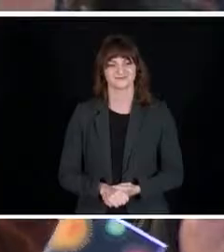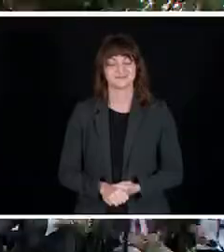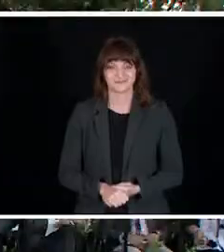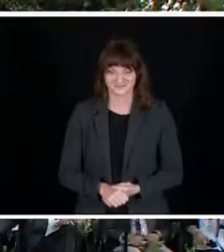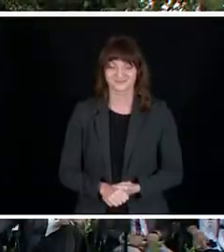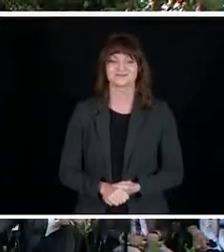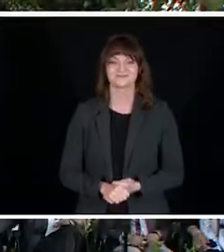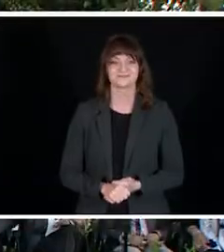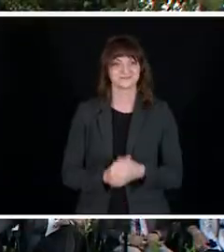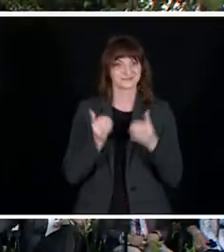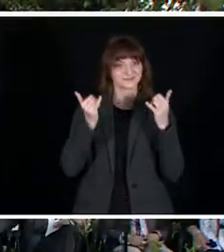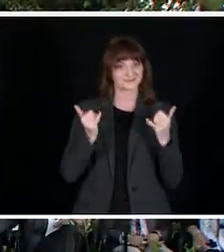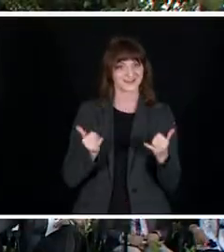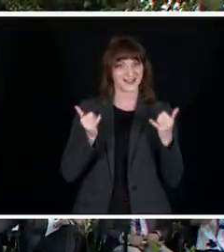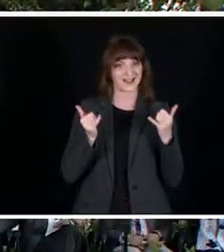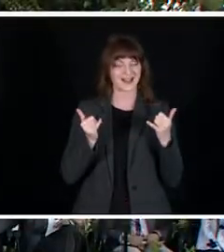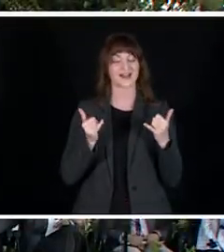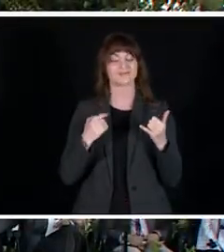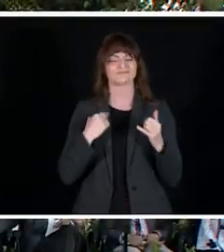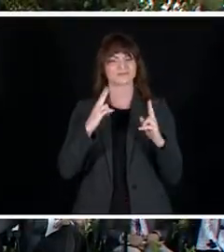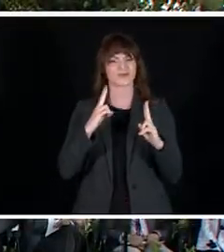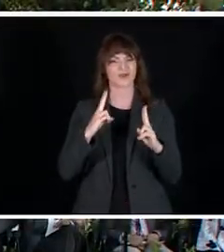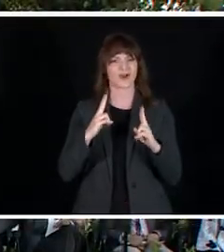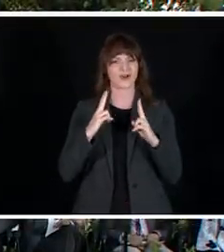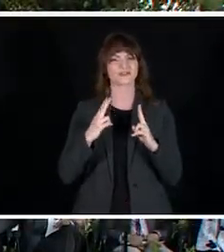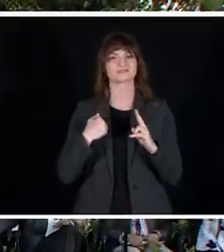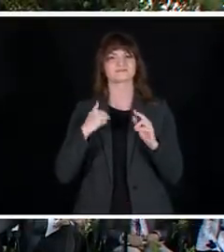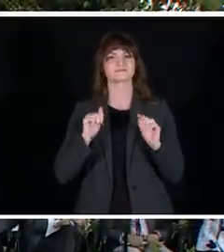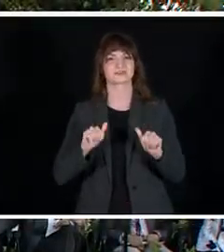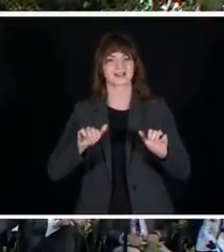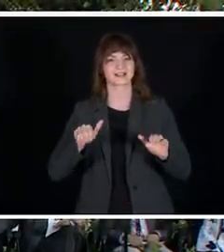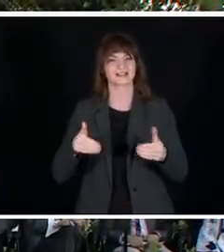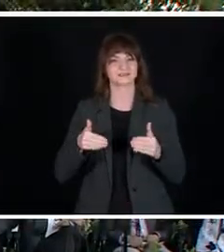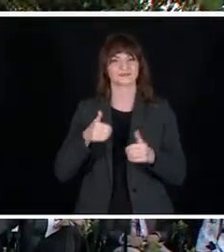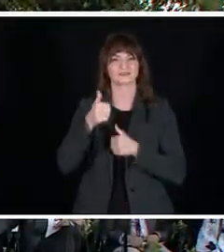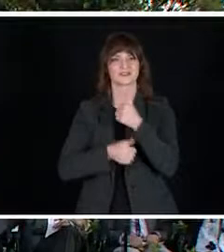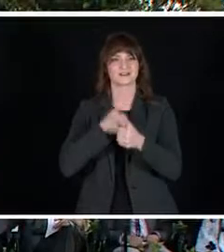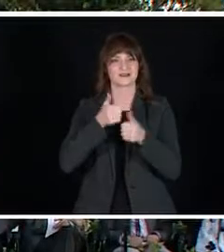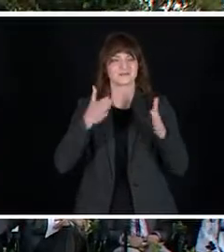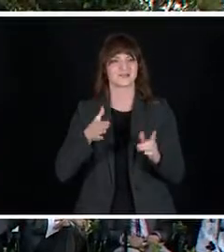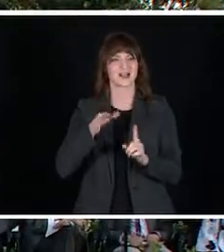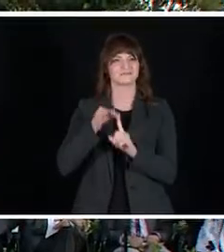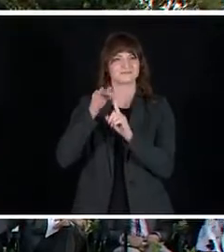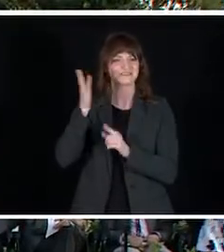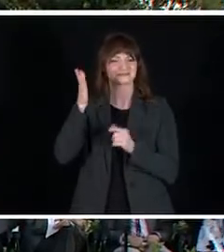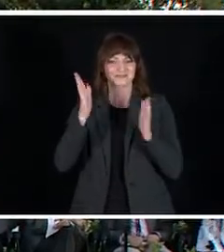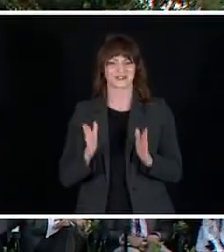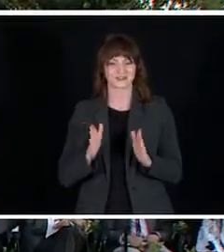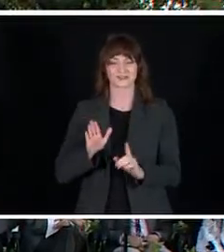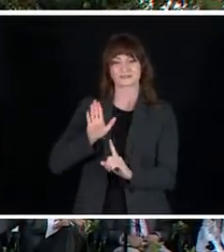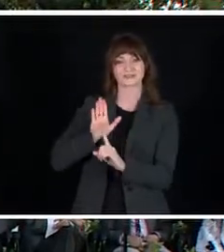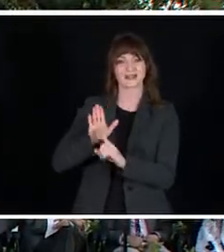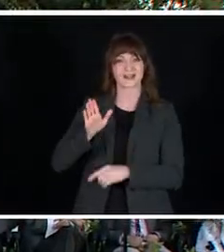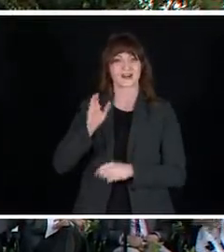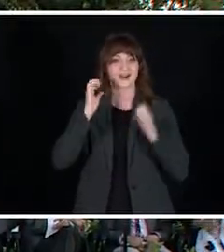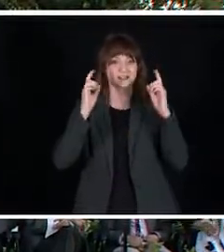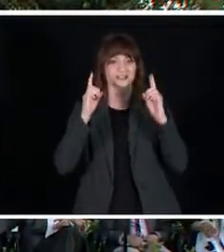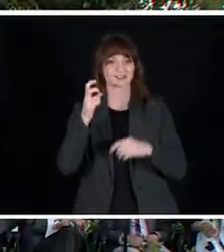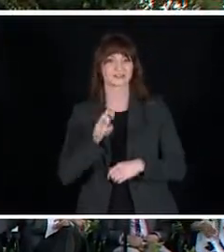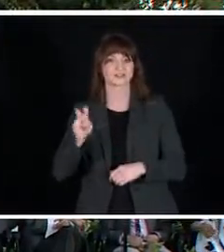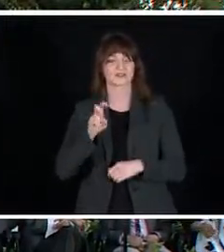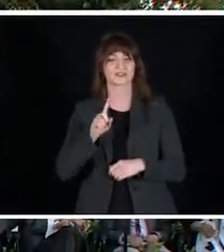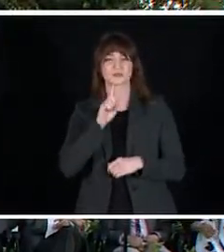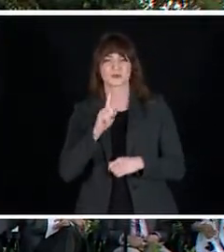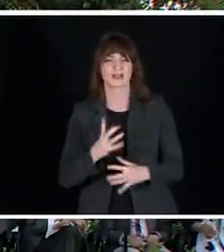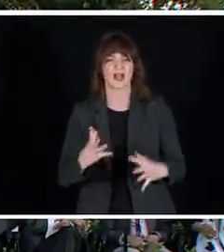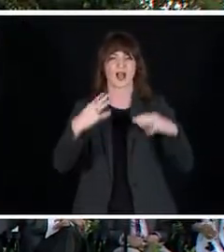Now, I have the tremendous honor to introduce our alumnus speaker, whose educational journey embodies Mount